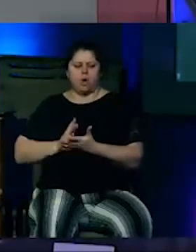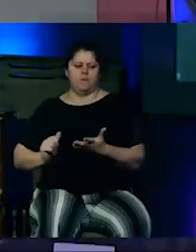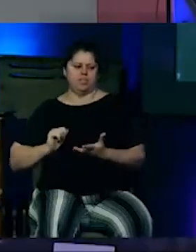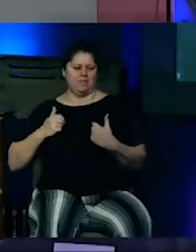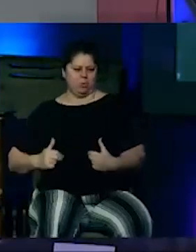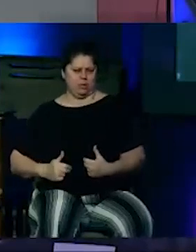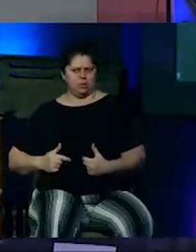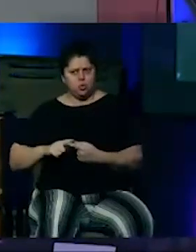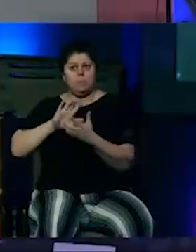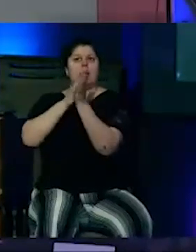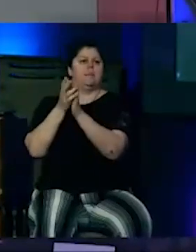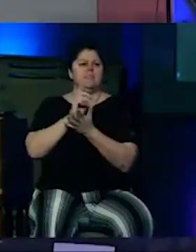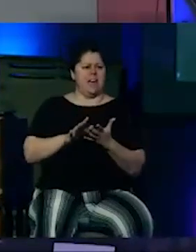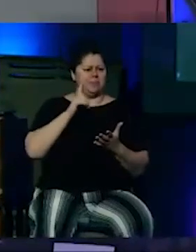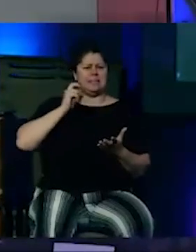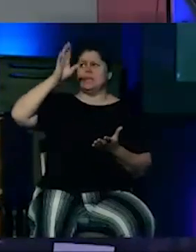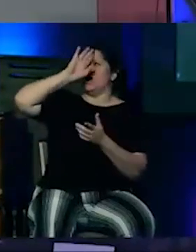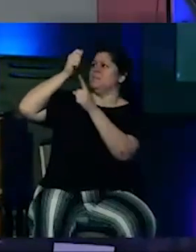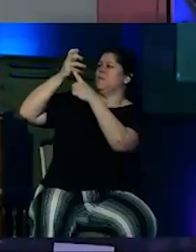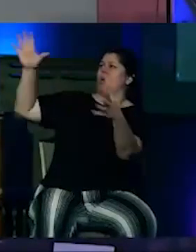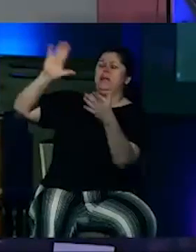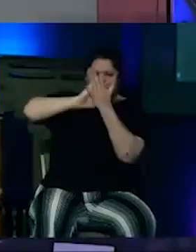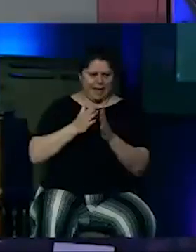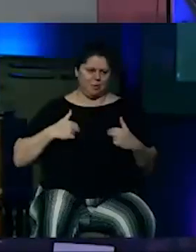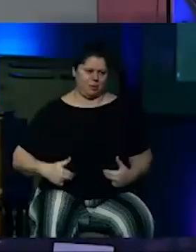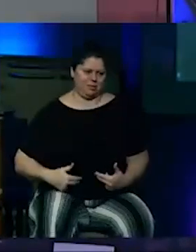divine because the divine God already became human.